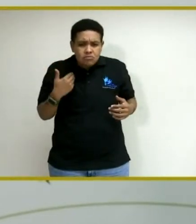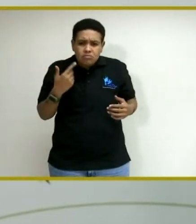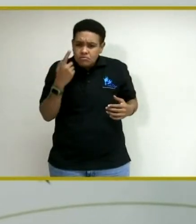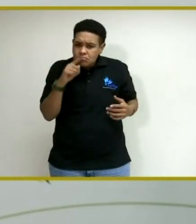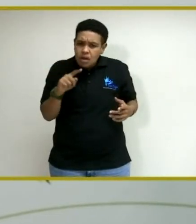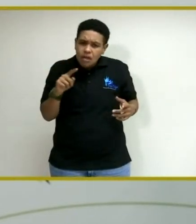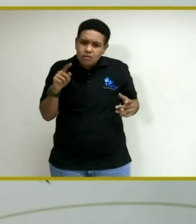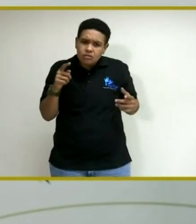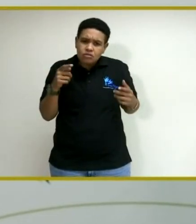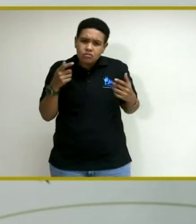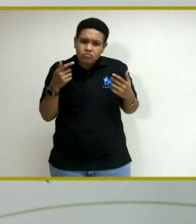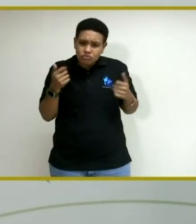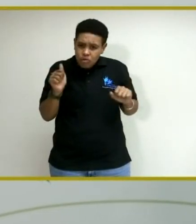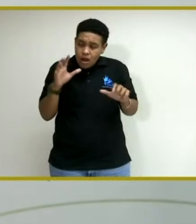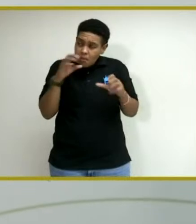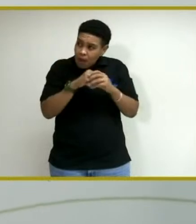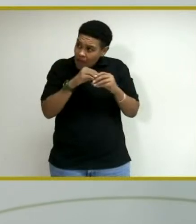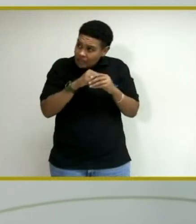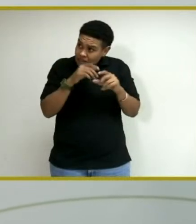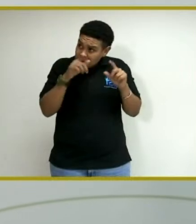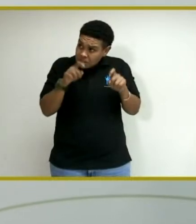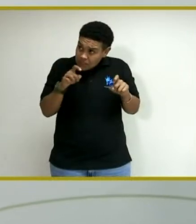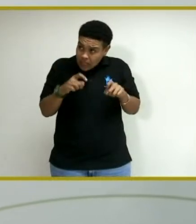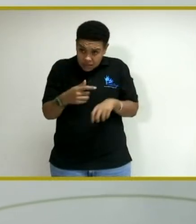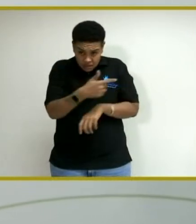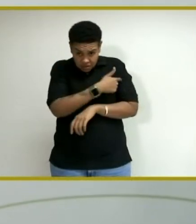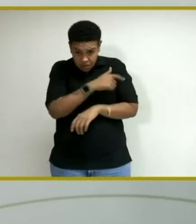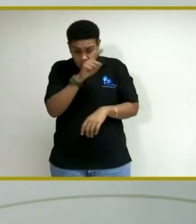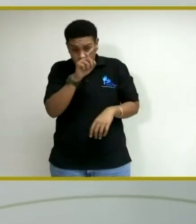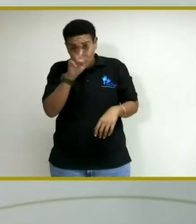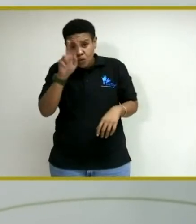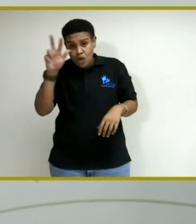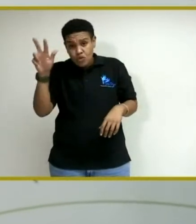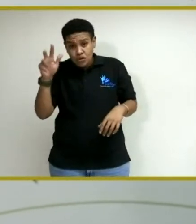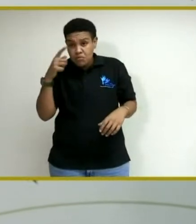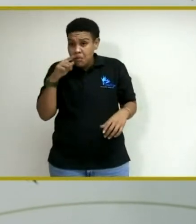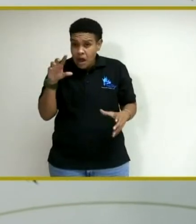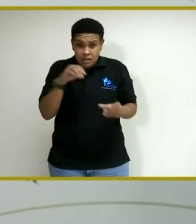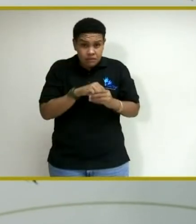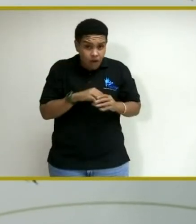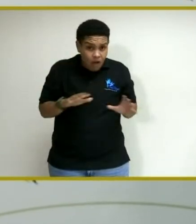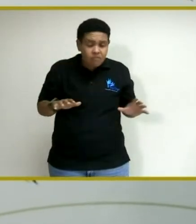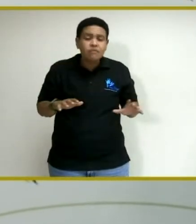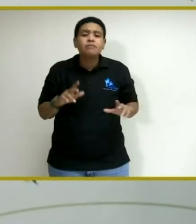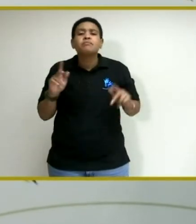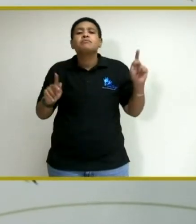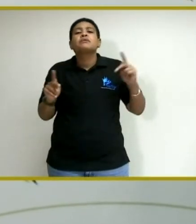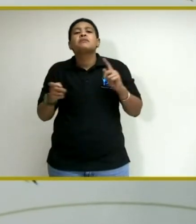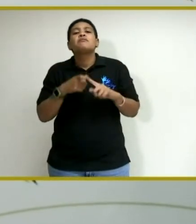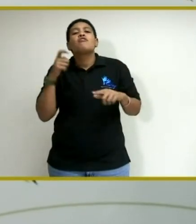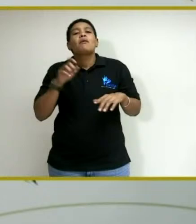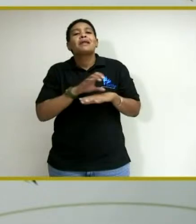have persons participate in clinical trials 1, 2, and 3. Now, persons from